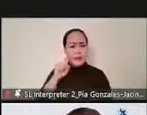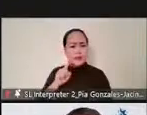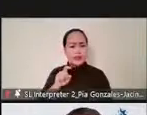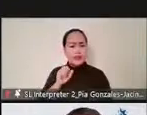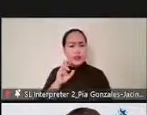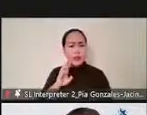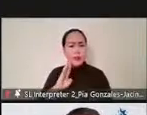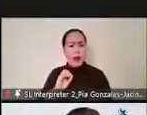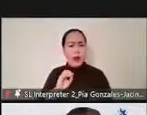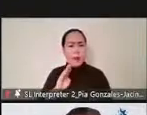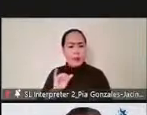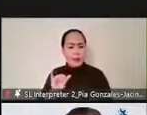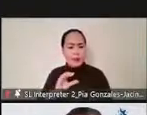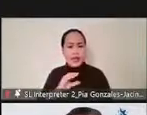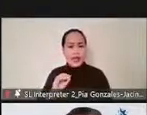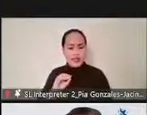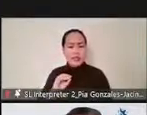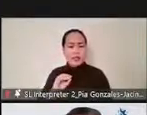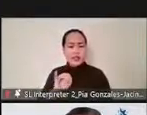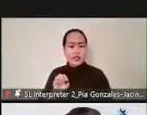question.